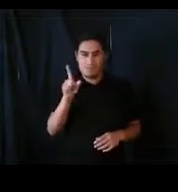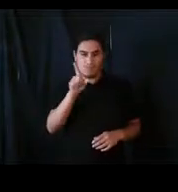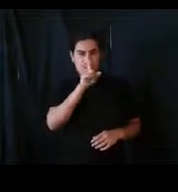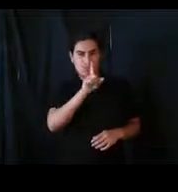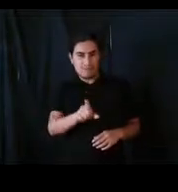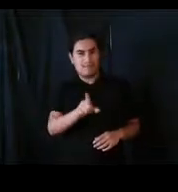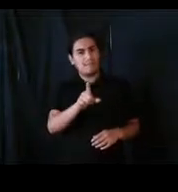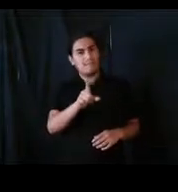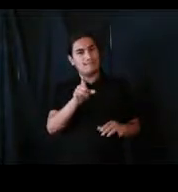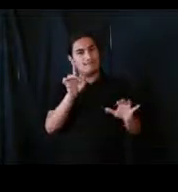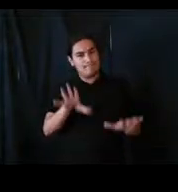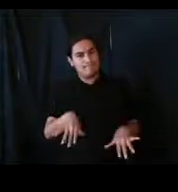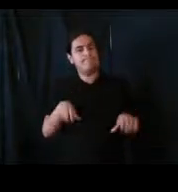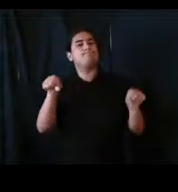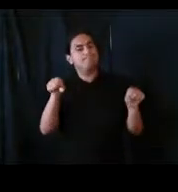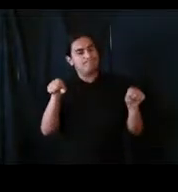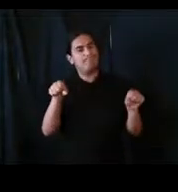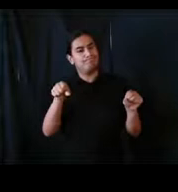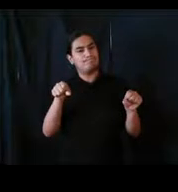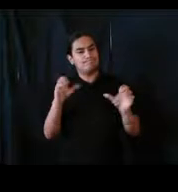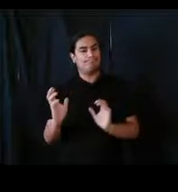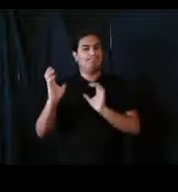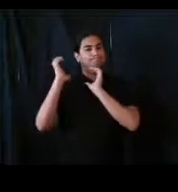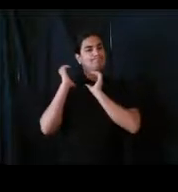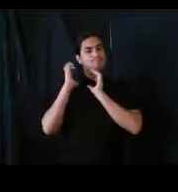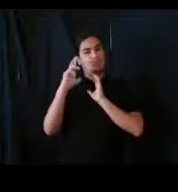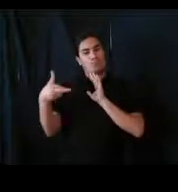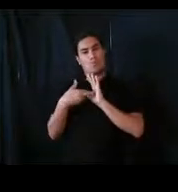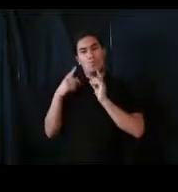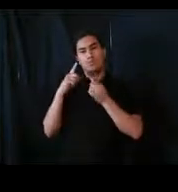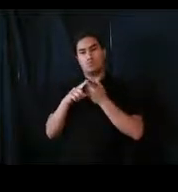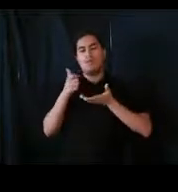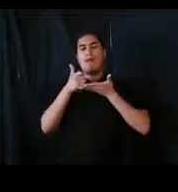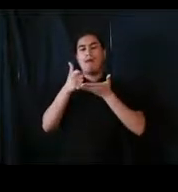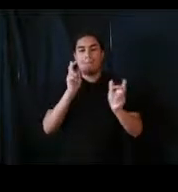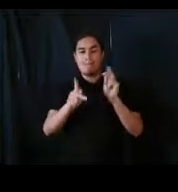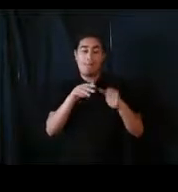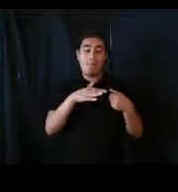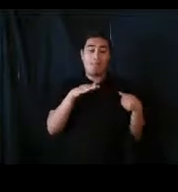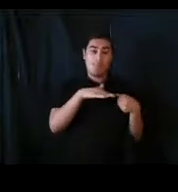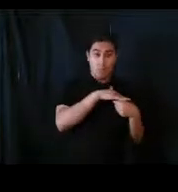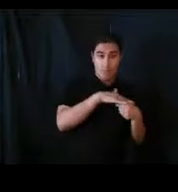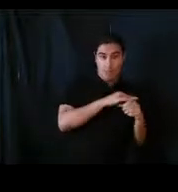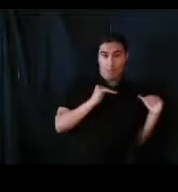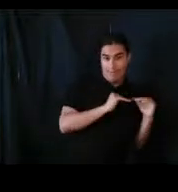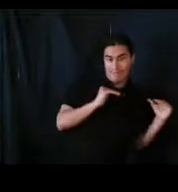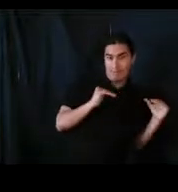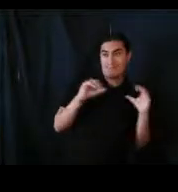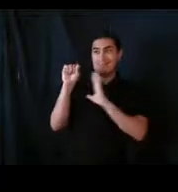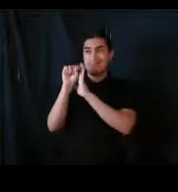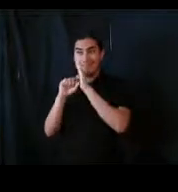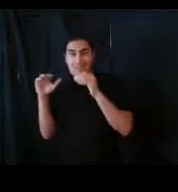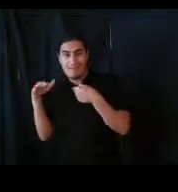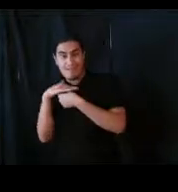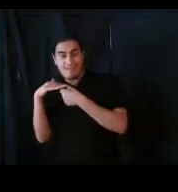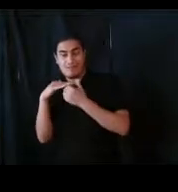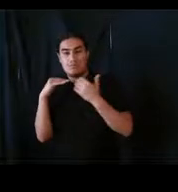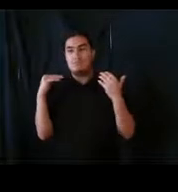role uh at the state level to help those at the local level as well and embrace the changes that